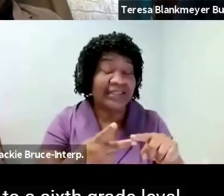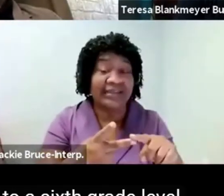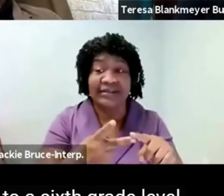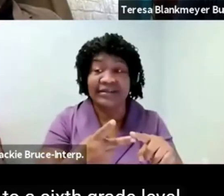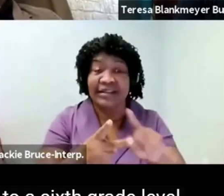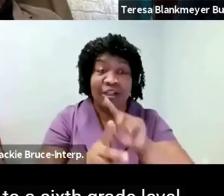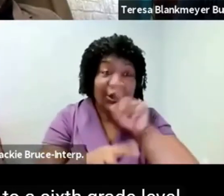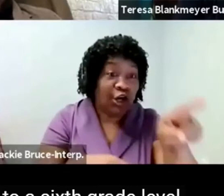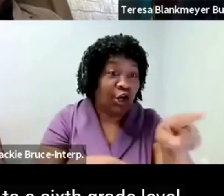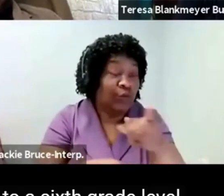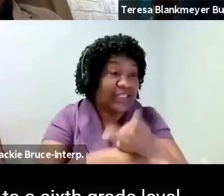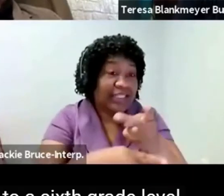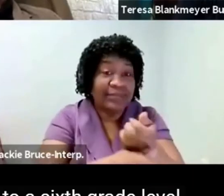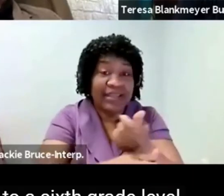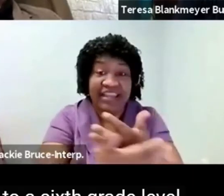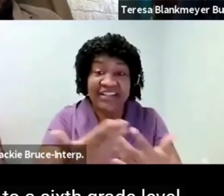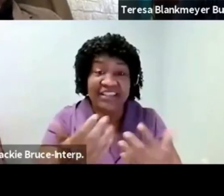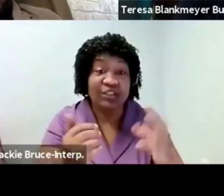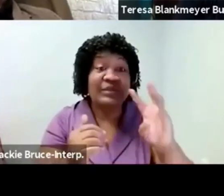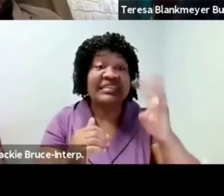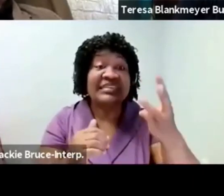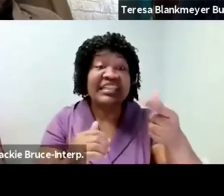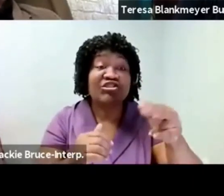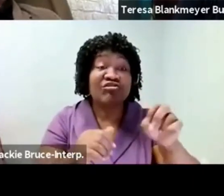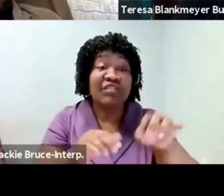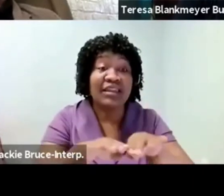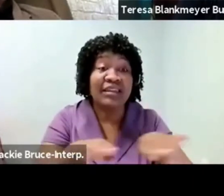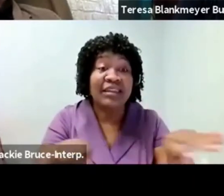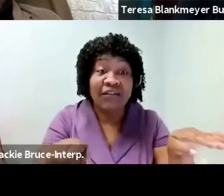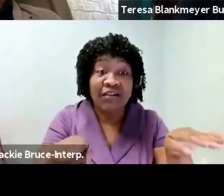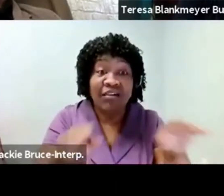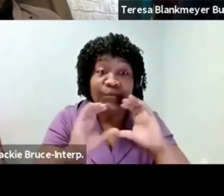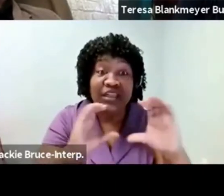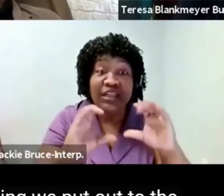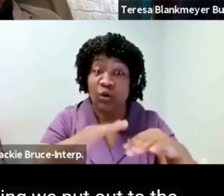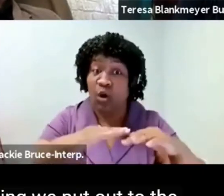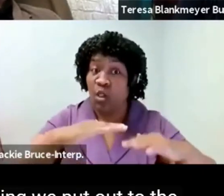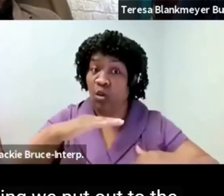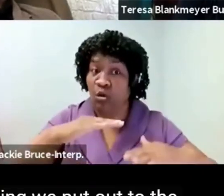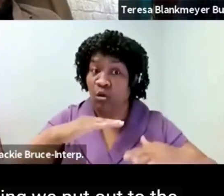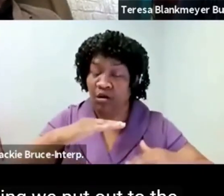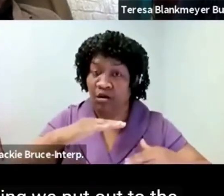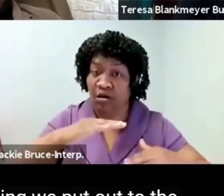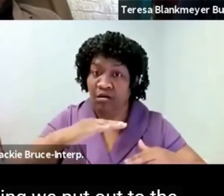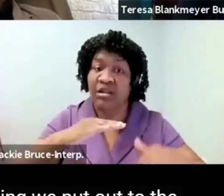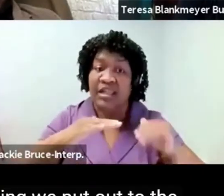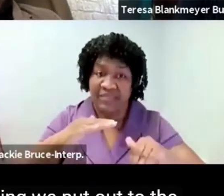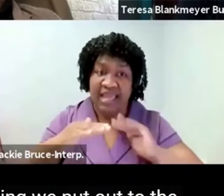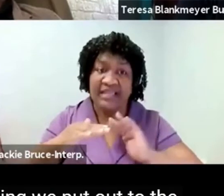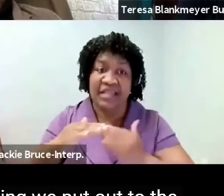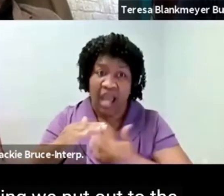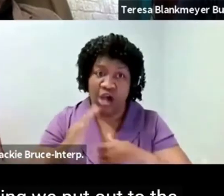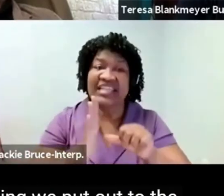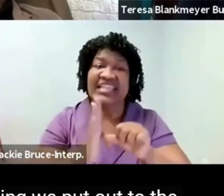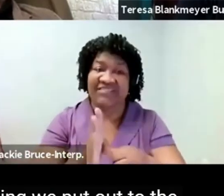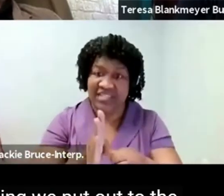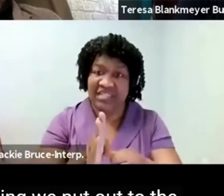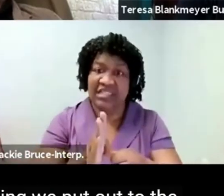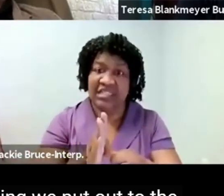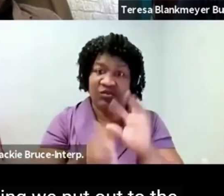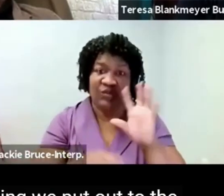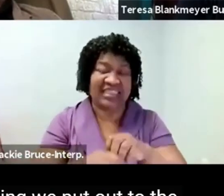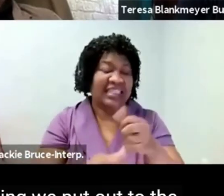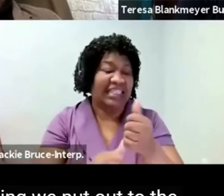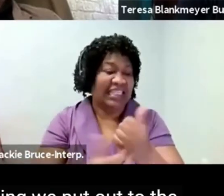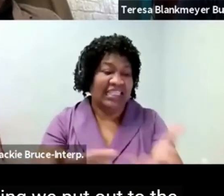the keeping everything to a 6th grade level of communication or lower, which is one of our emphases within